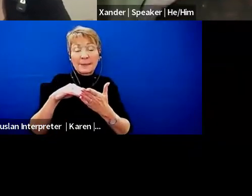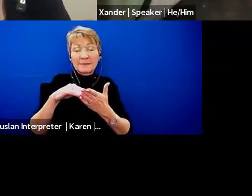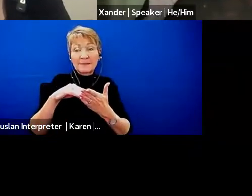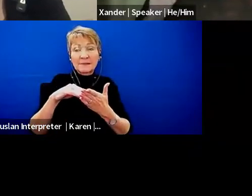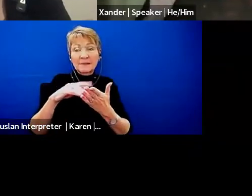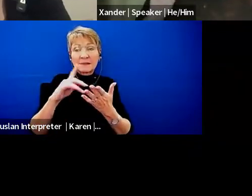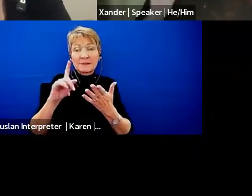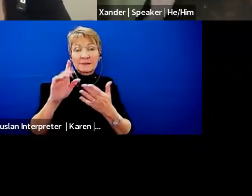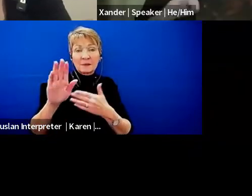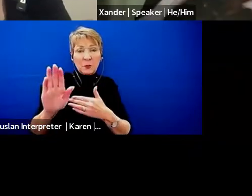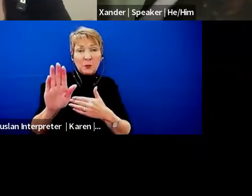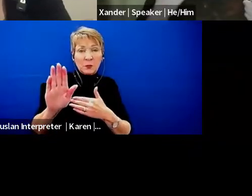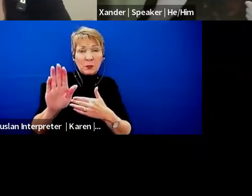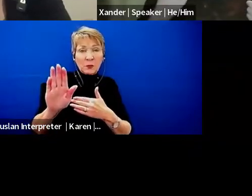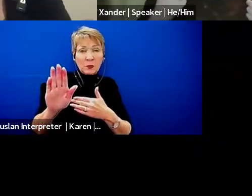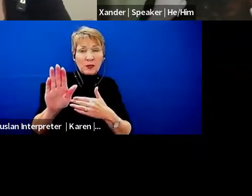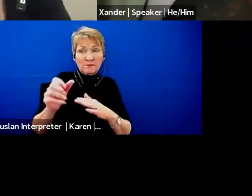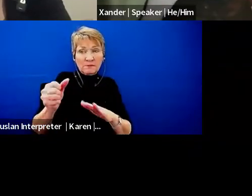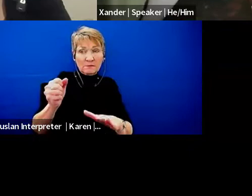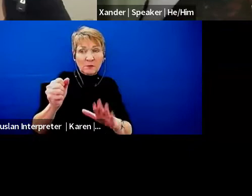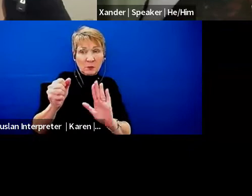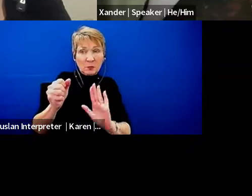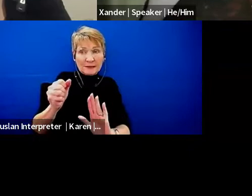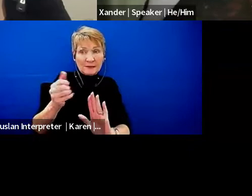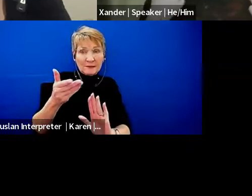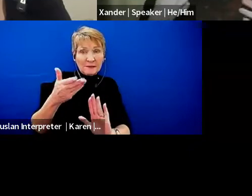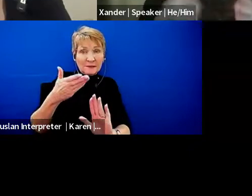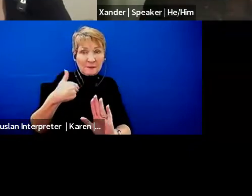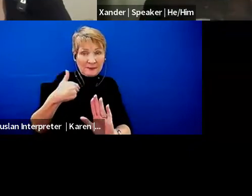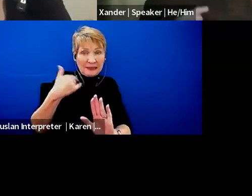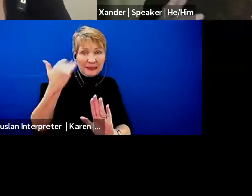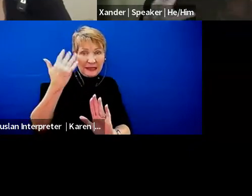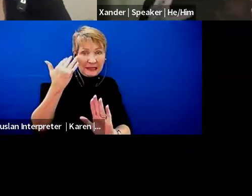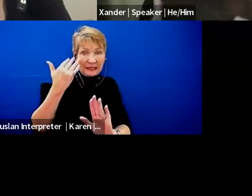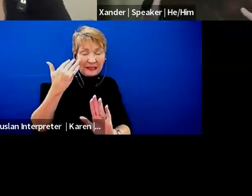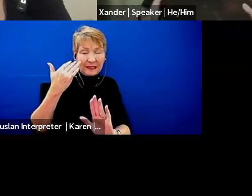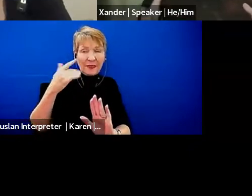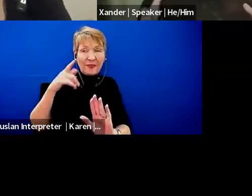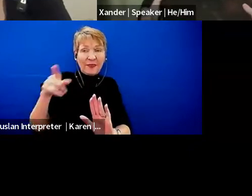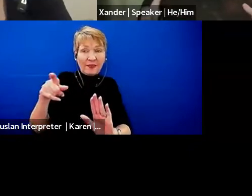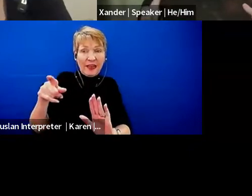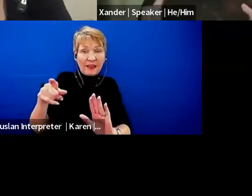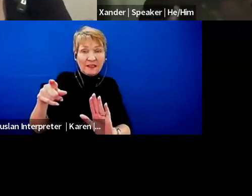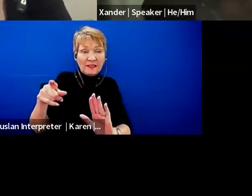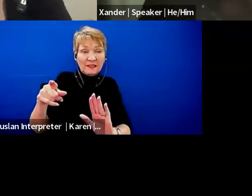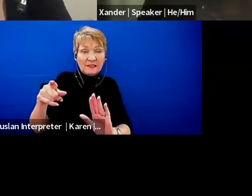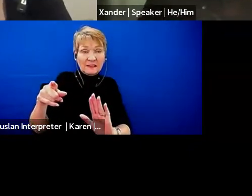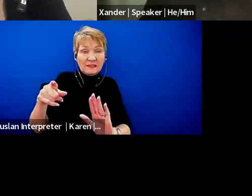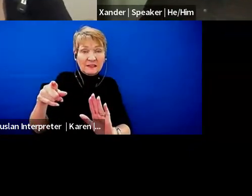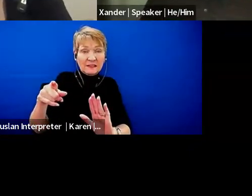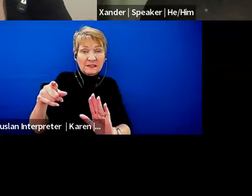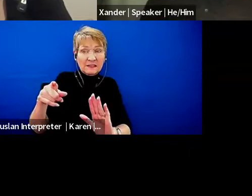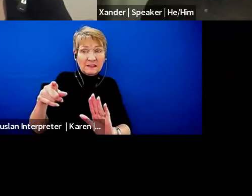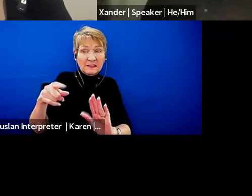initial wait time to think about it, because they think that if you're not